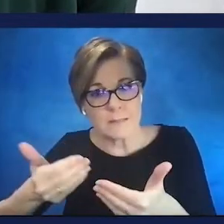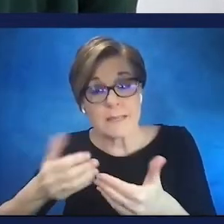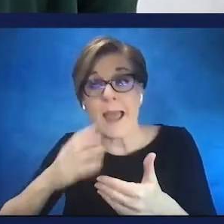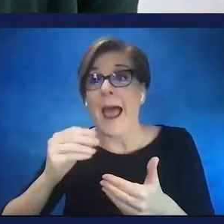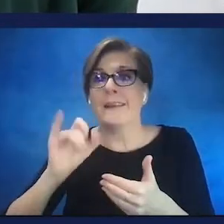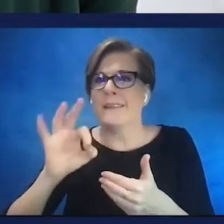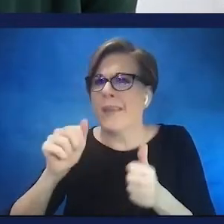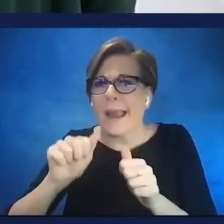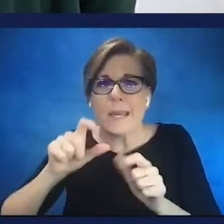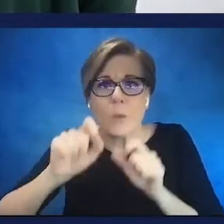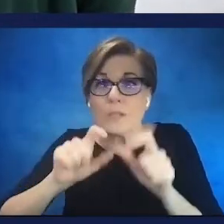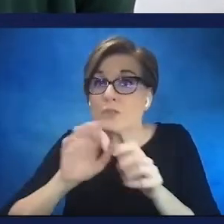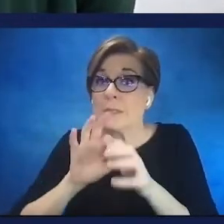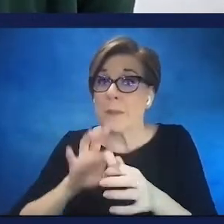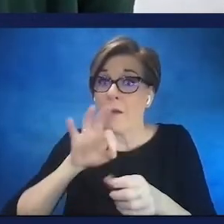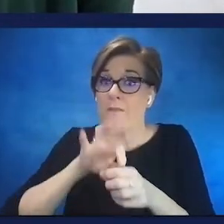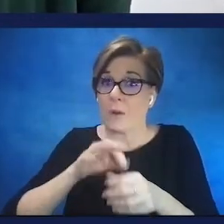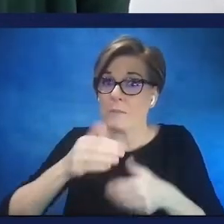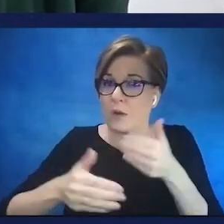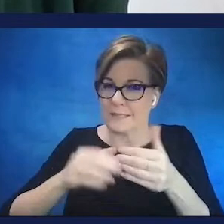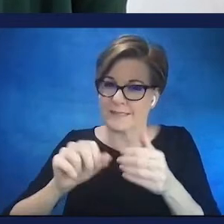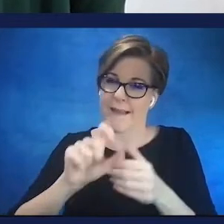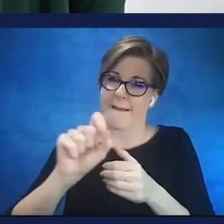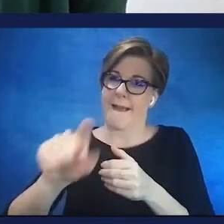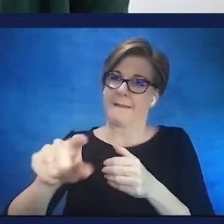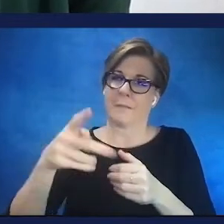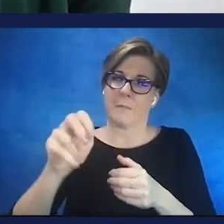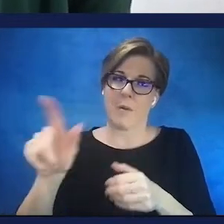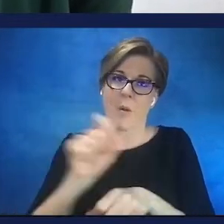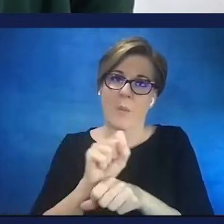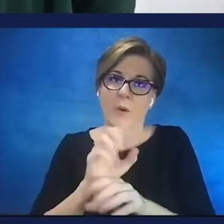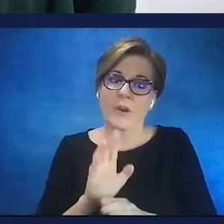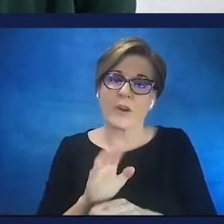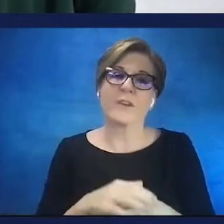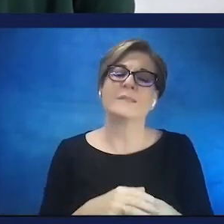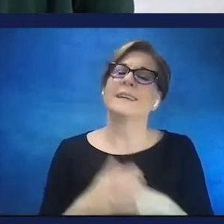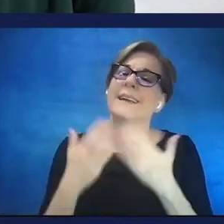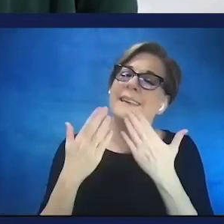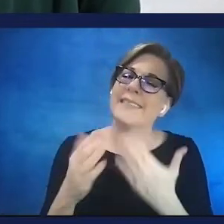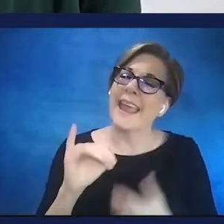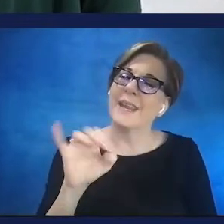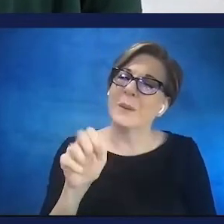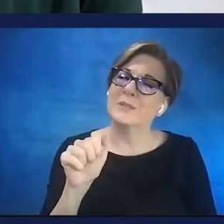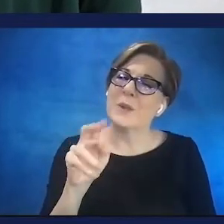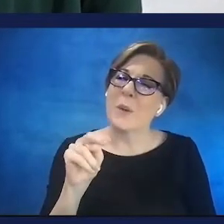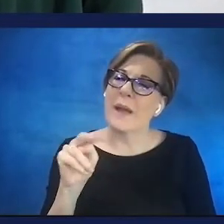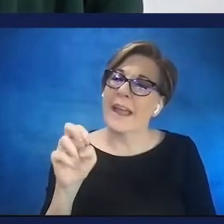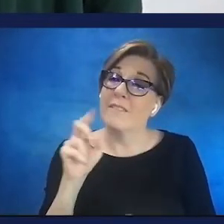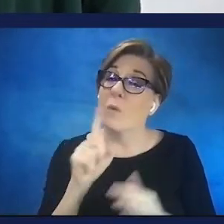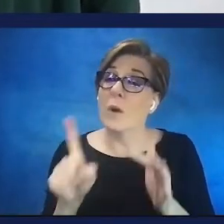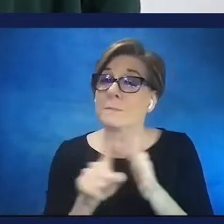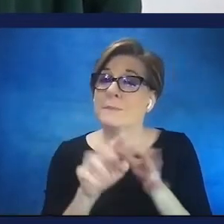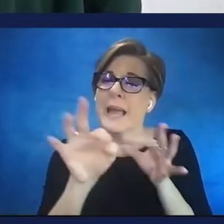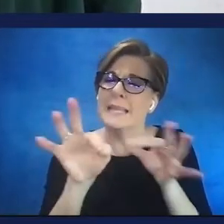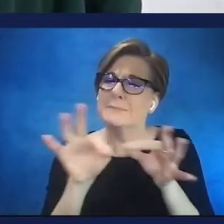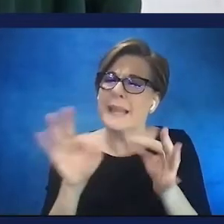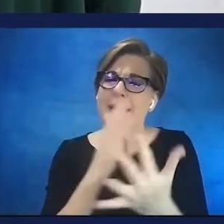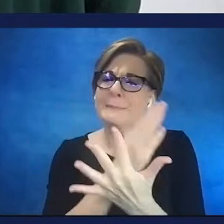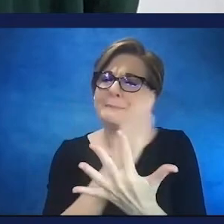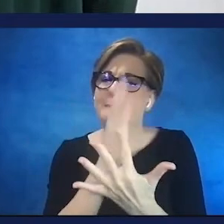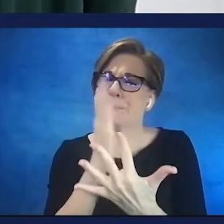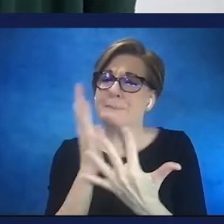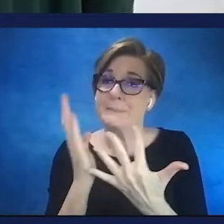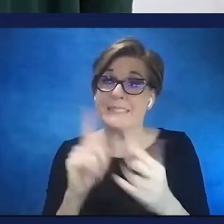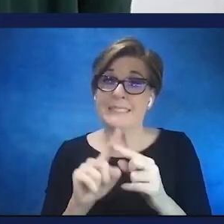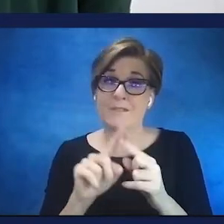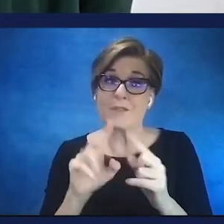any questions about the voting process. Correct. Well, Joanne, I want to thank you for coming in here and explaining the role of each of our different